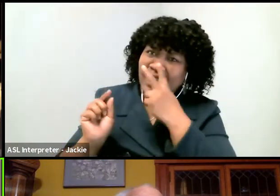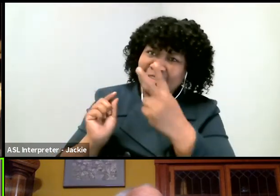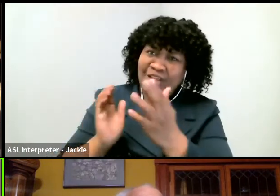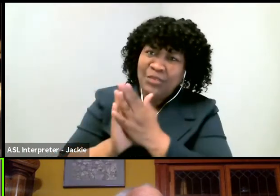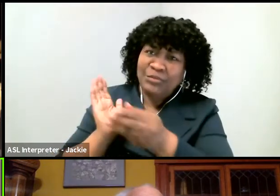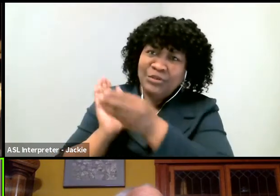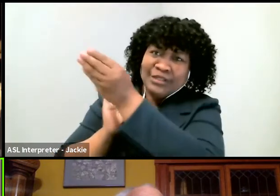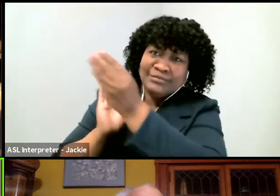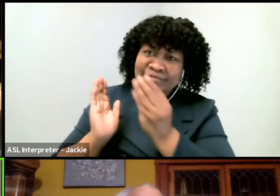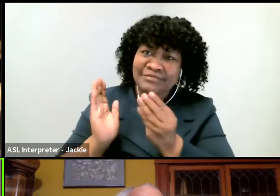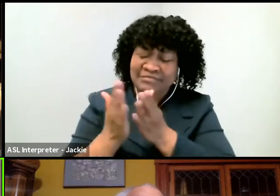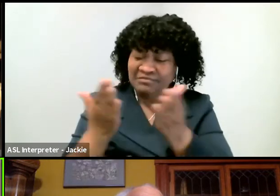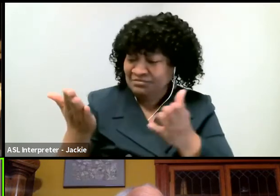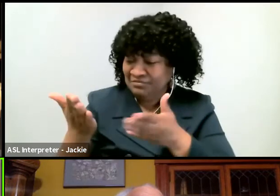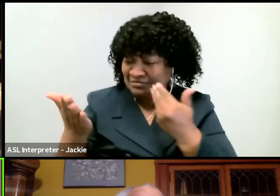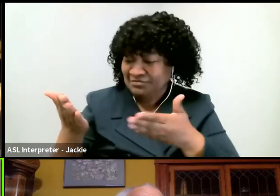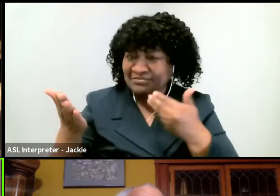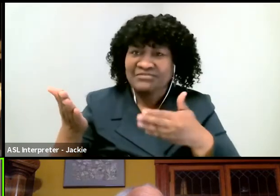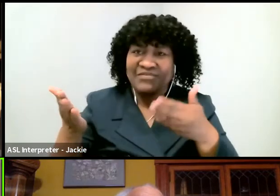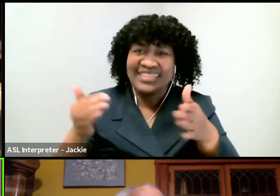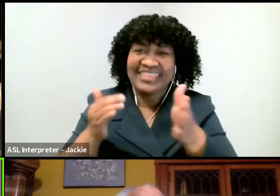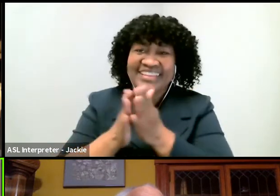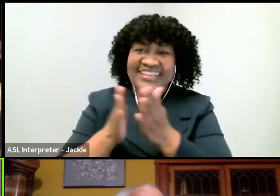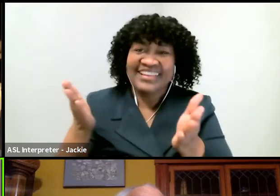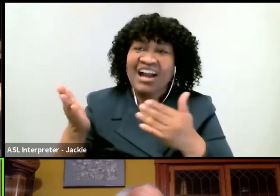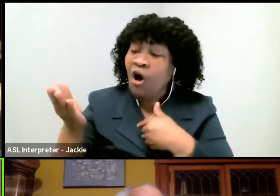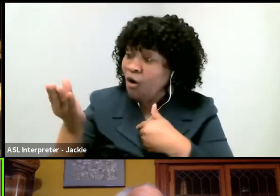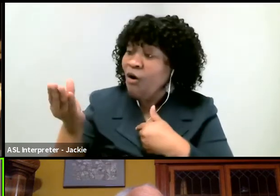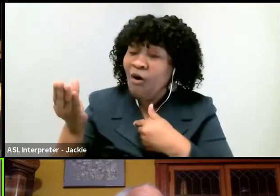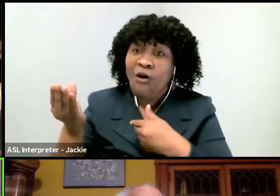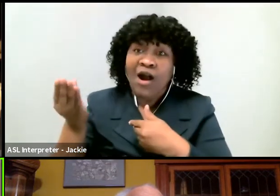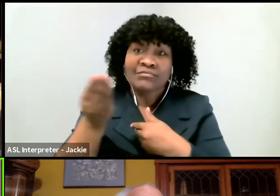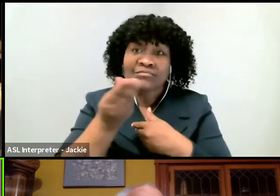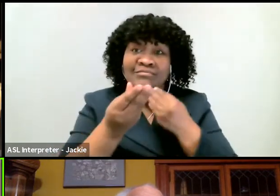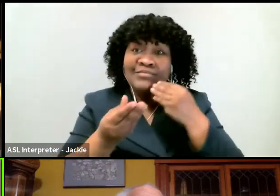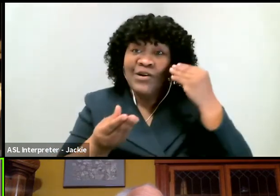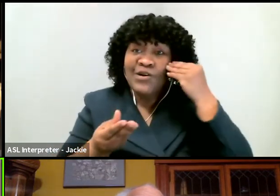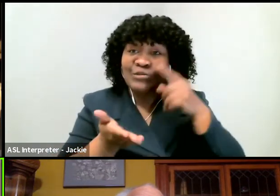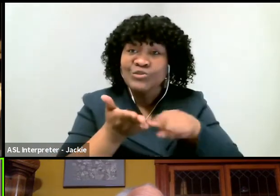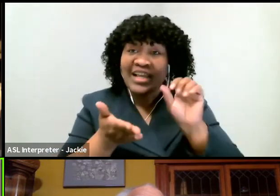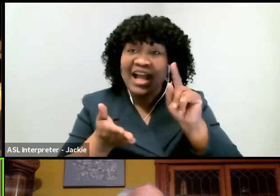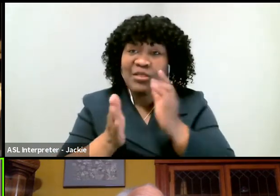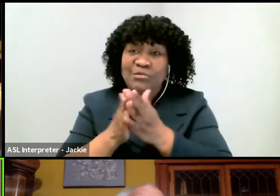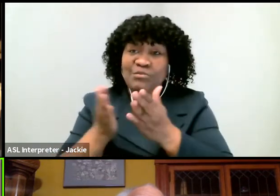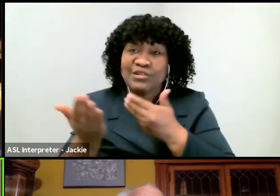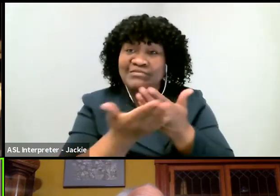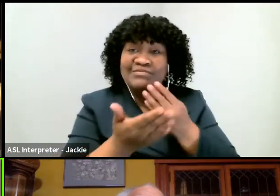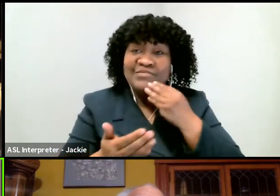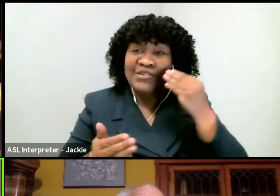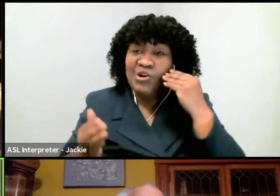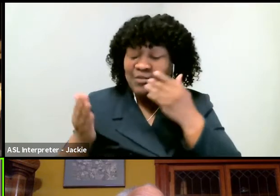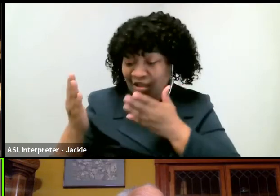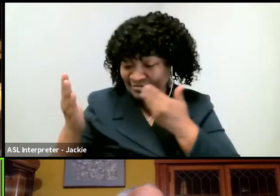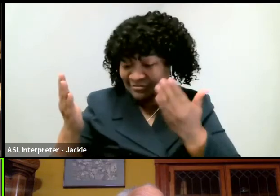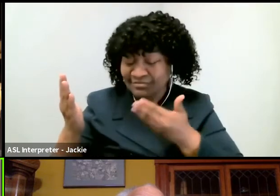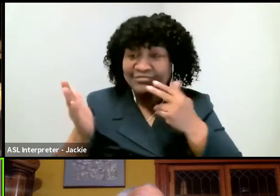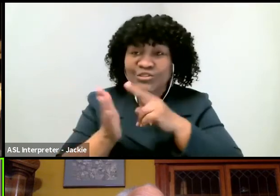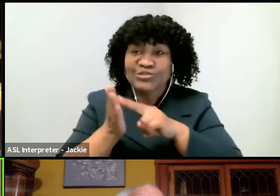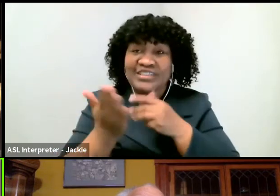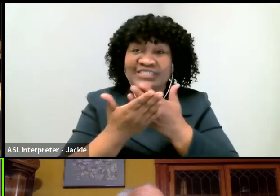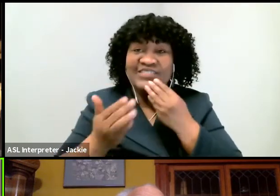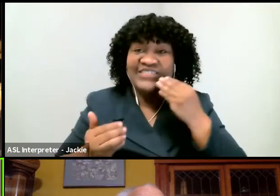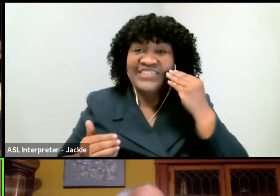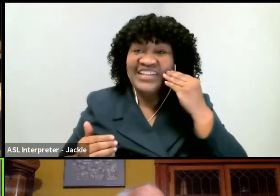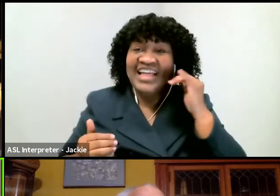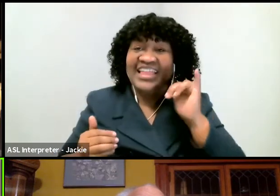thumbing through it. And I ended up checking it out, taking it home. and starting to read it. And that was really